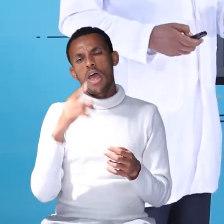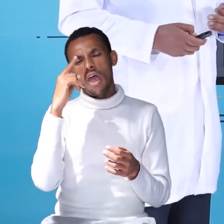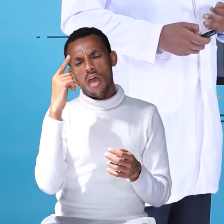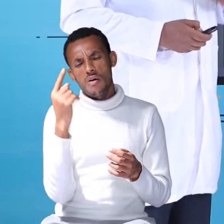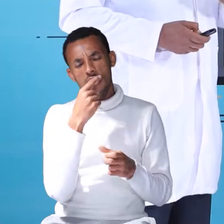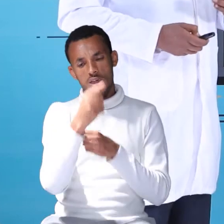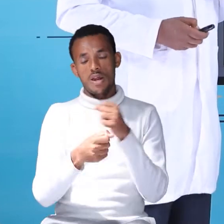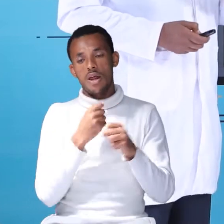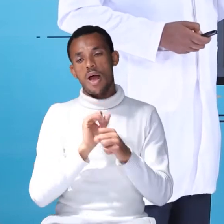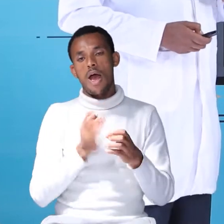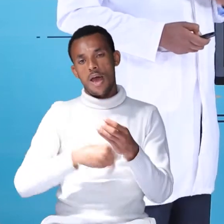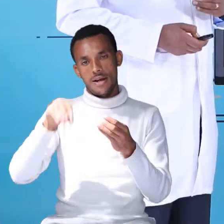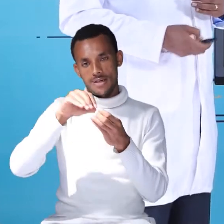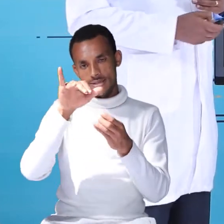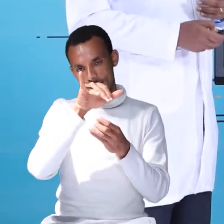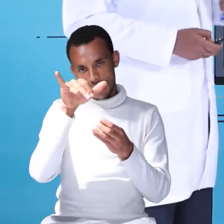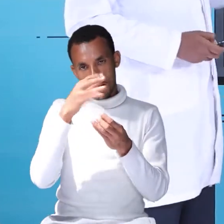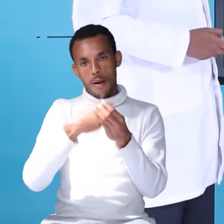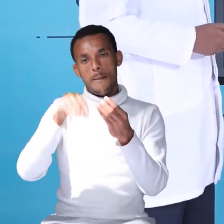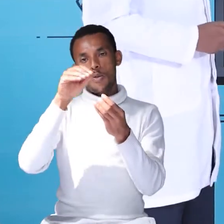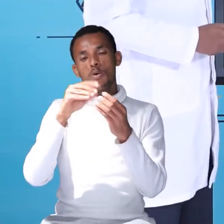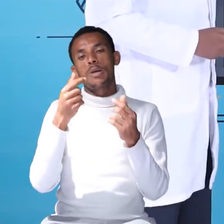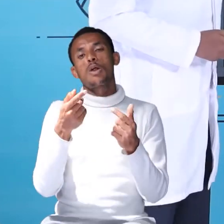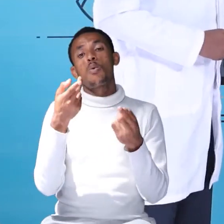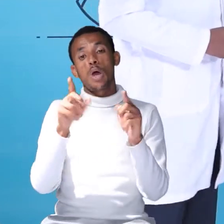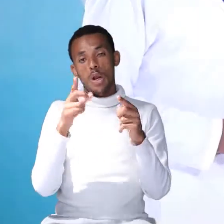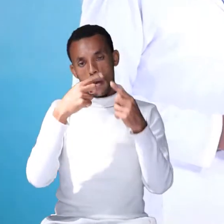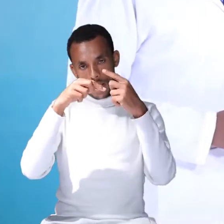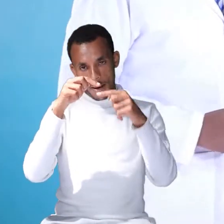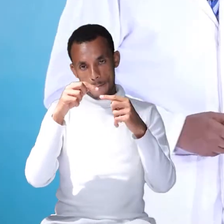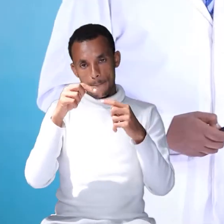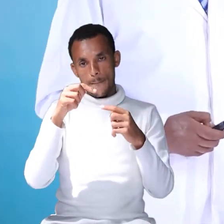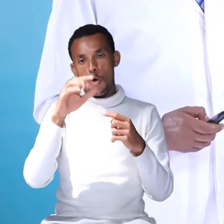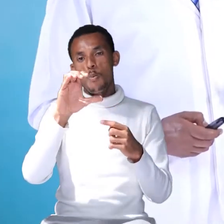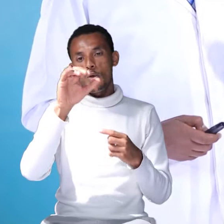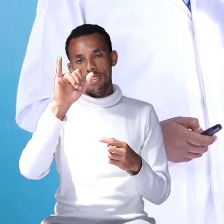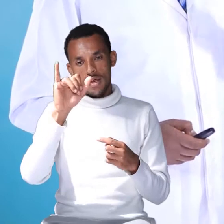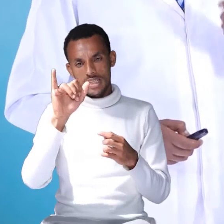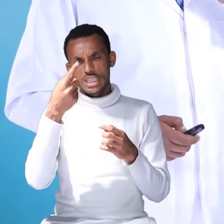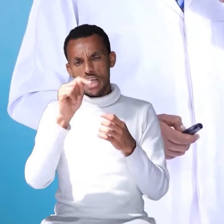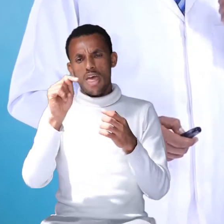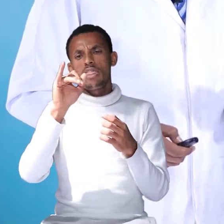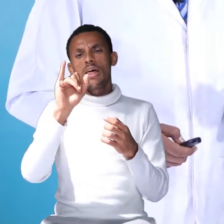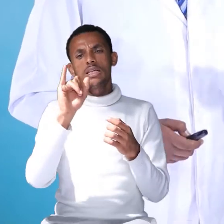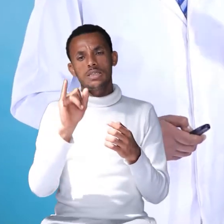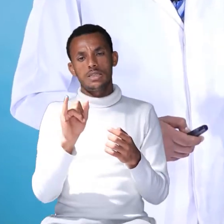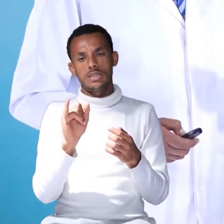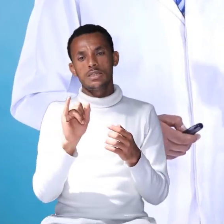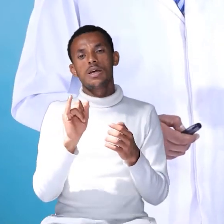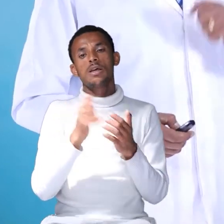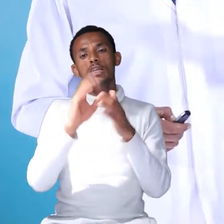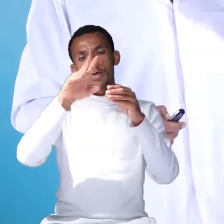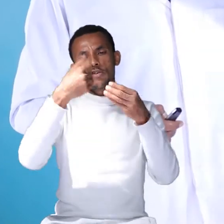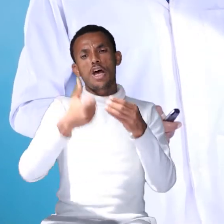year, I will add the same amount of birr. But when you are coming to compound interest, the interest by itself, it